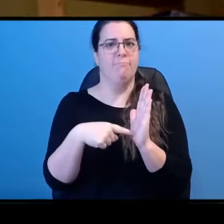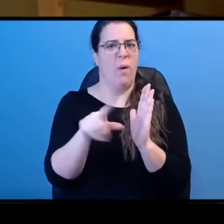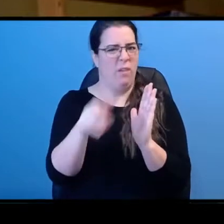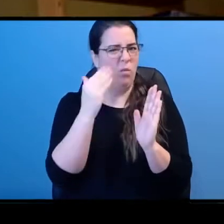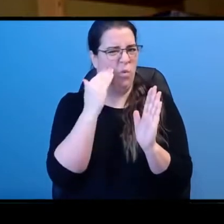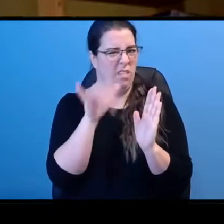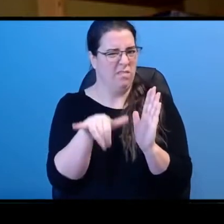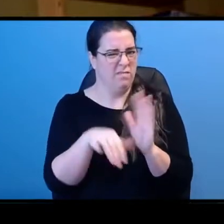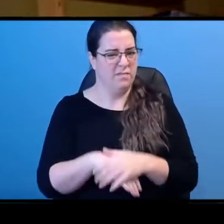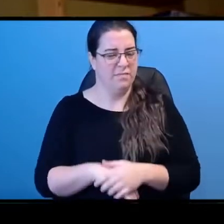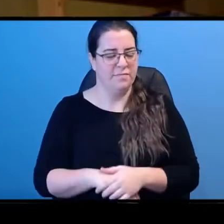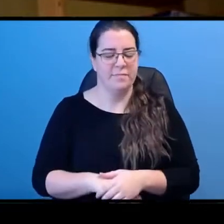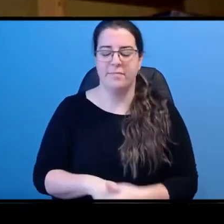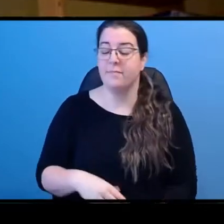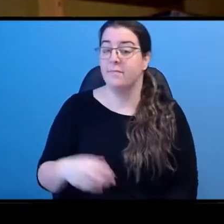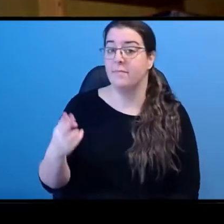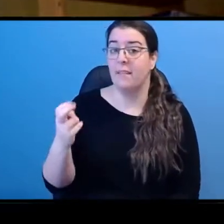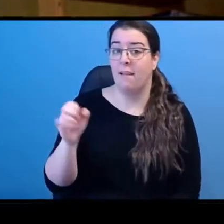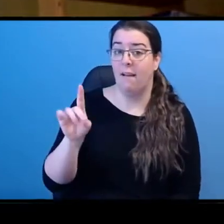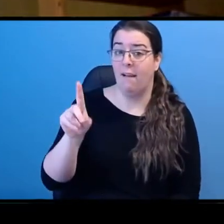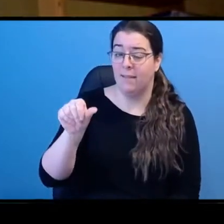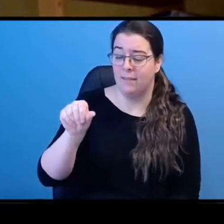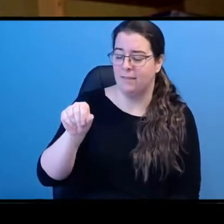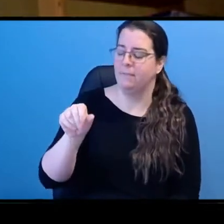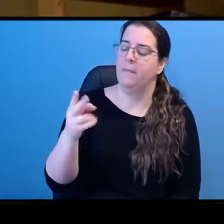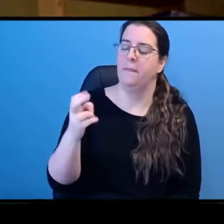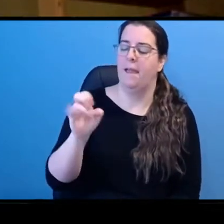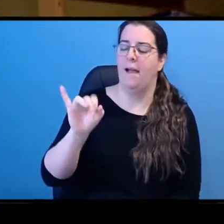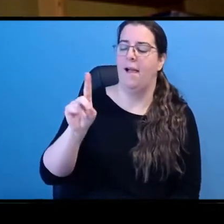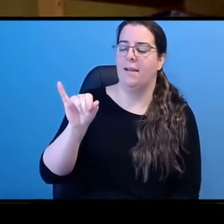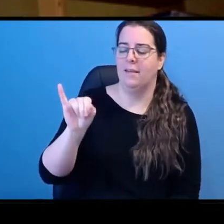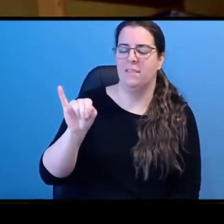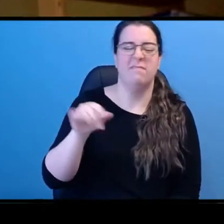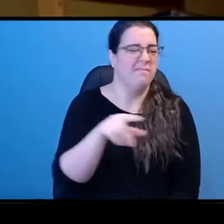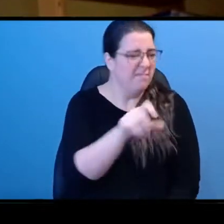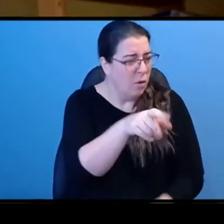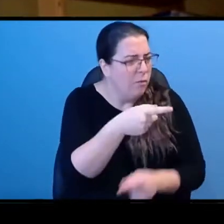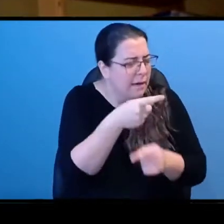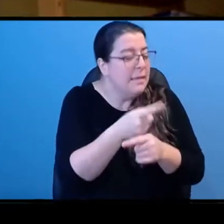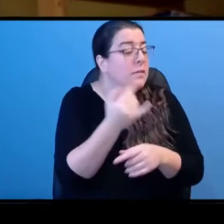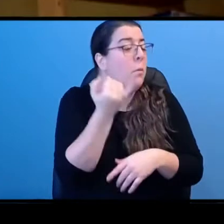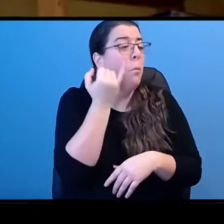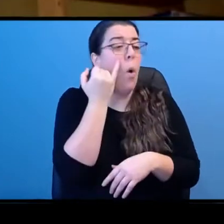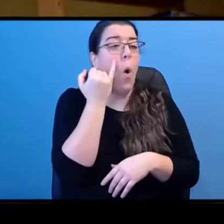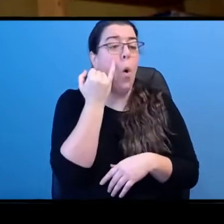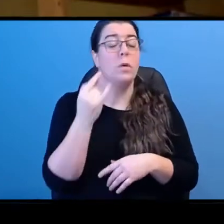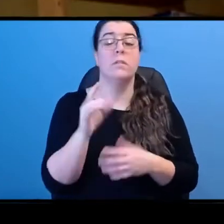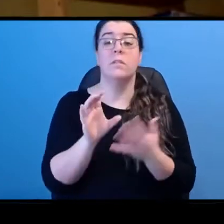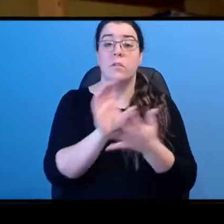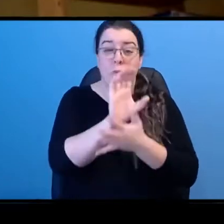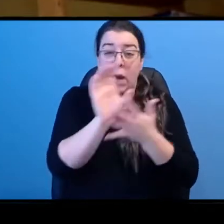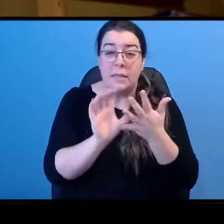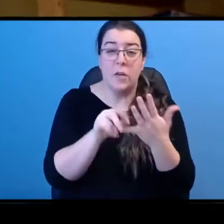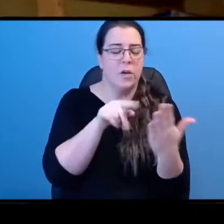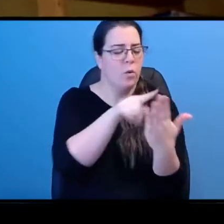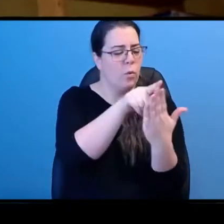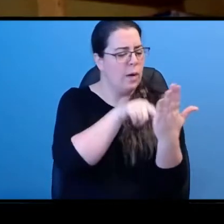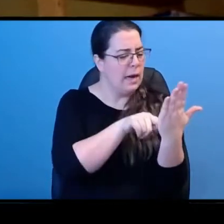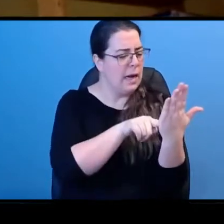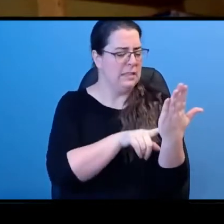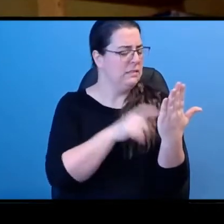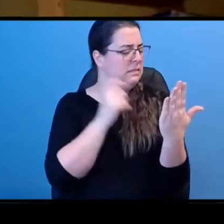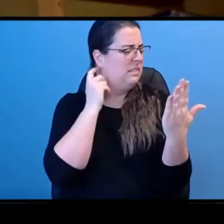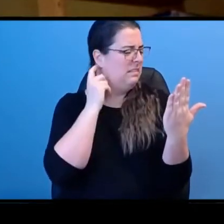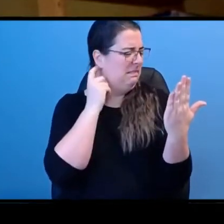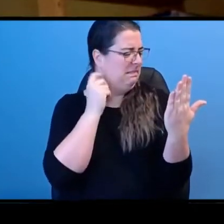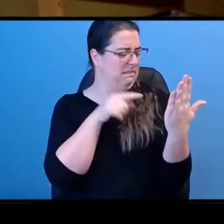the criteria, and you're still kind of scratching your head, you're not 100% sure if you are going to fit with it, call and